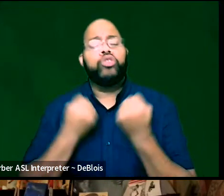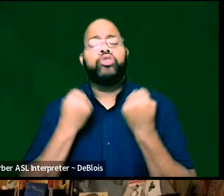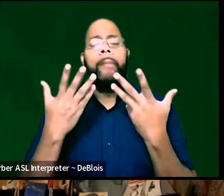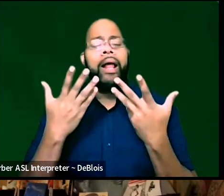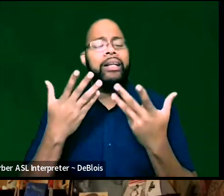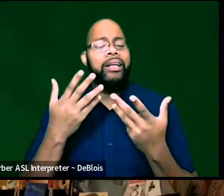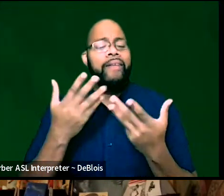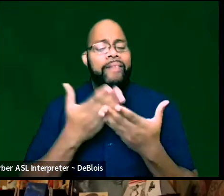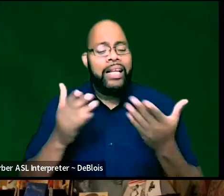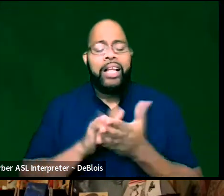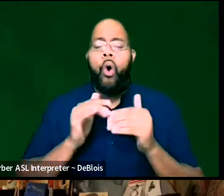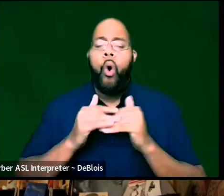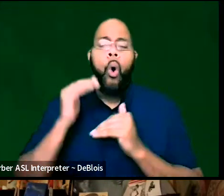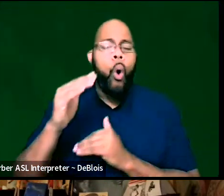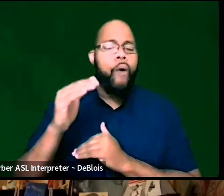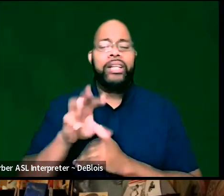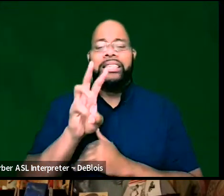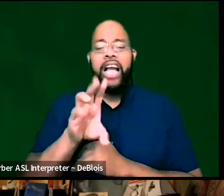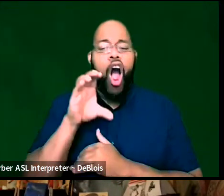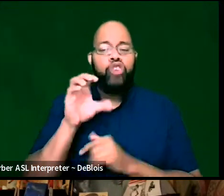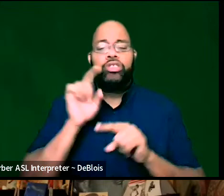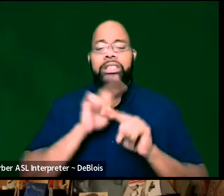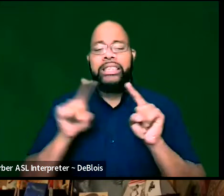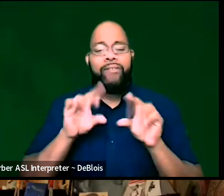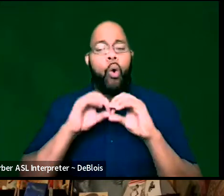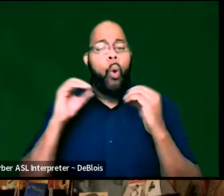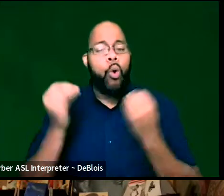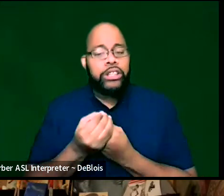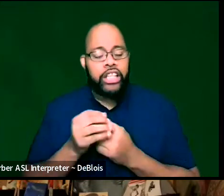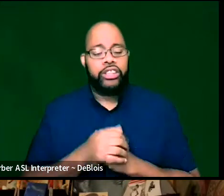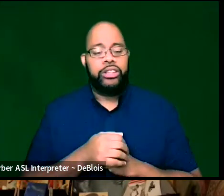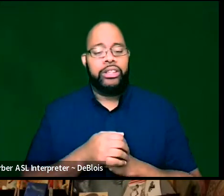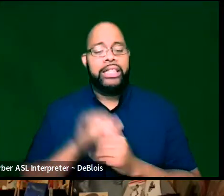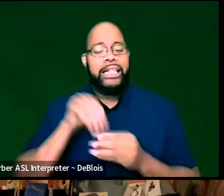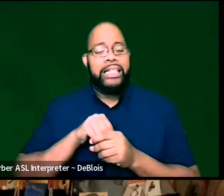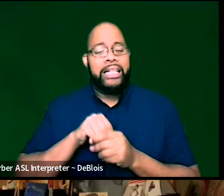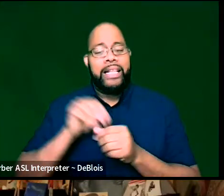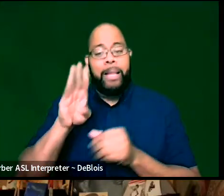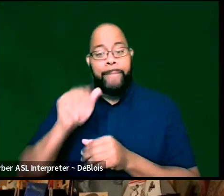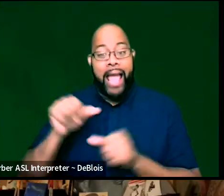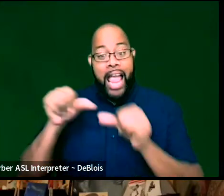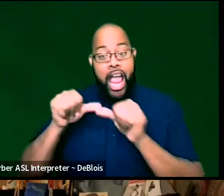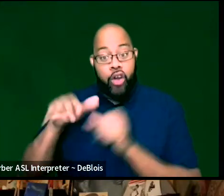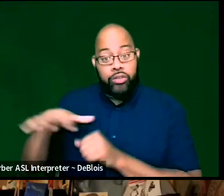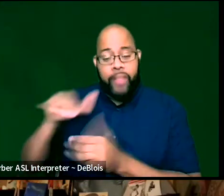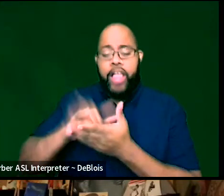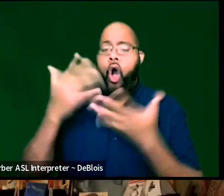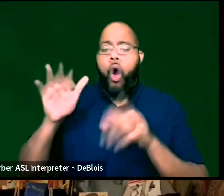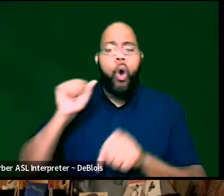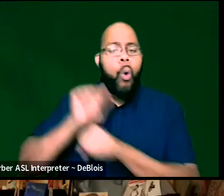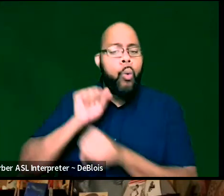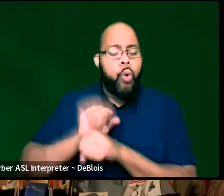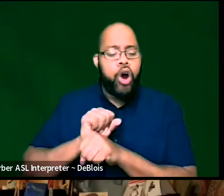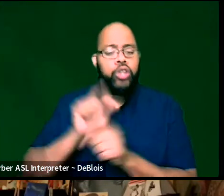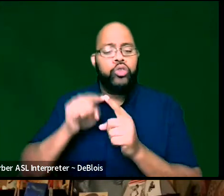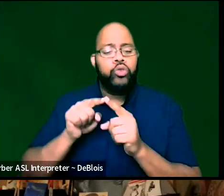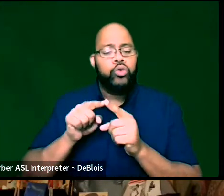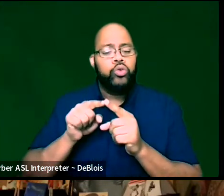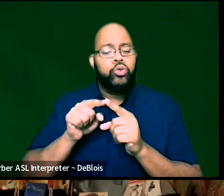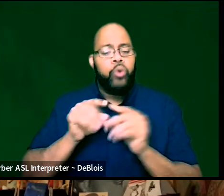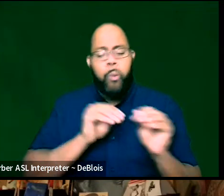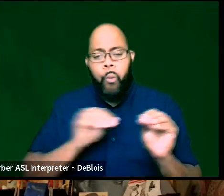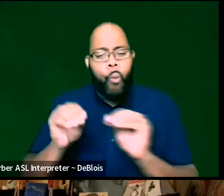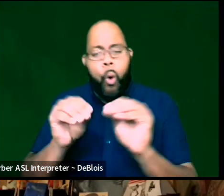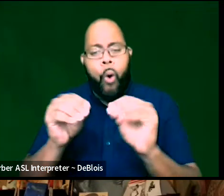causes. And there are over 600 different organizations in the Chesapeake Bay that are all working to move this